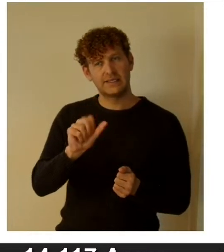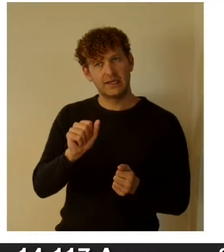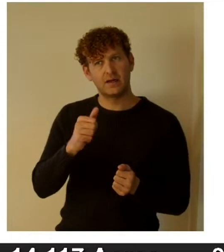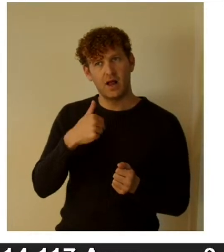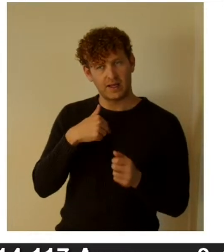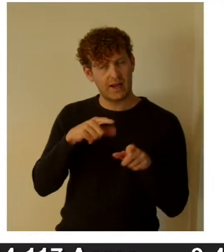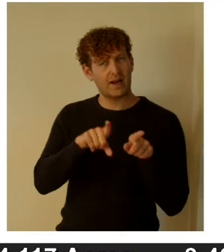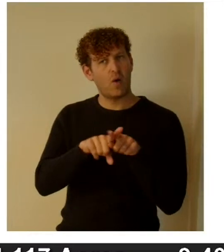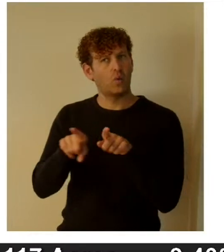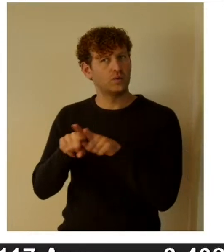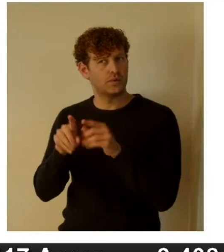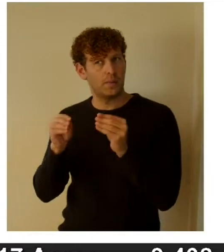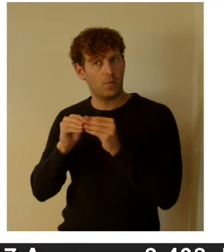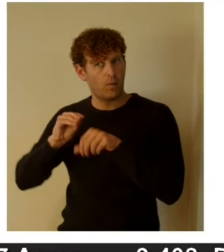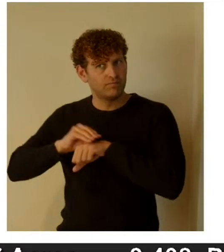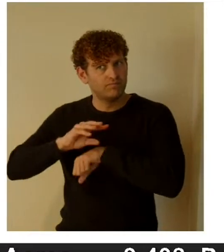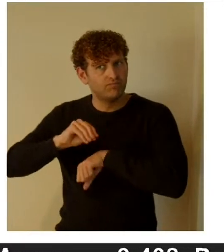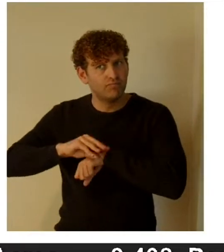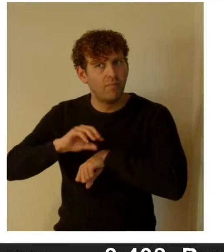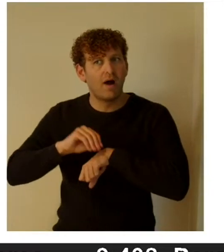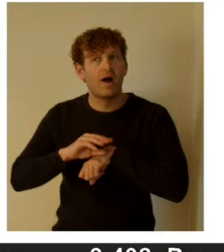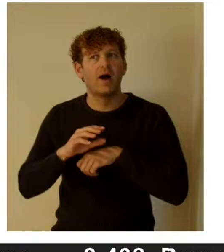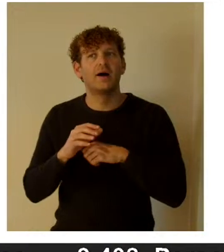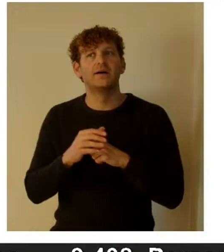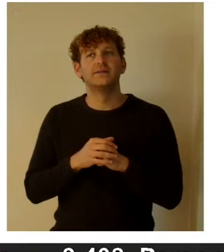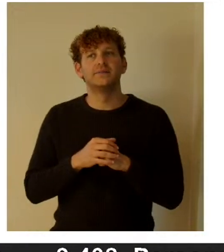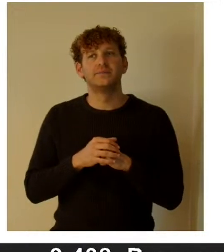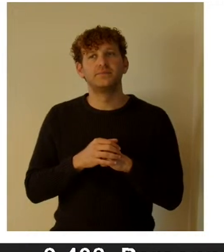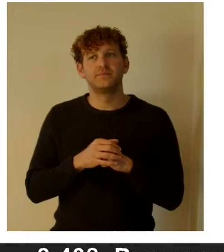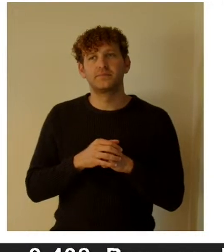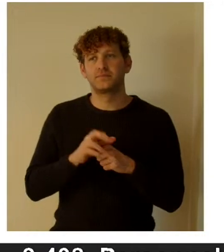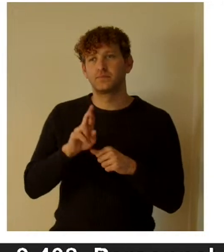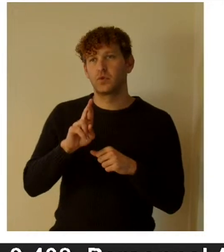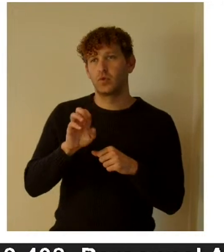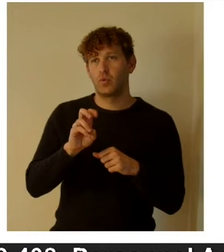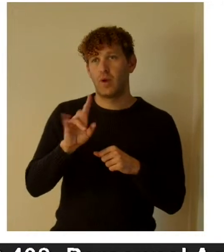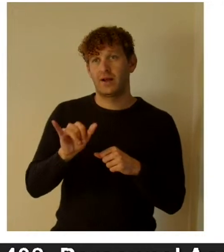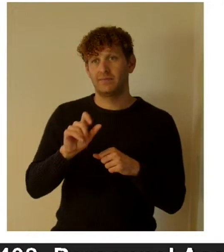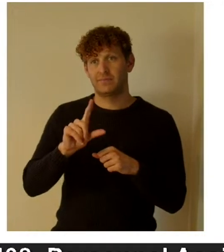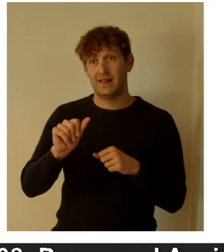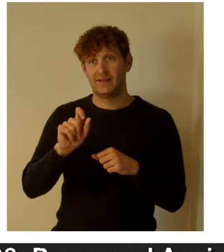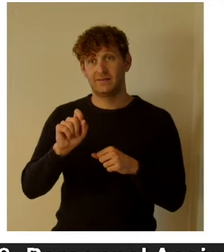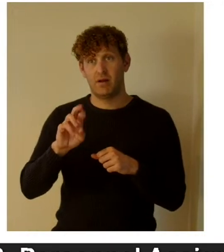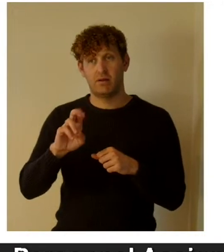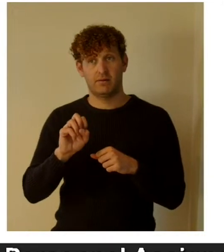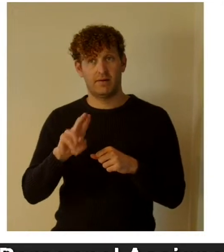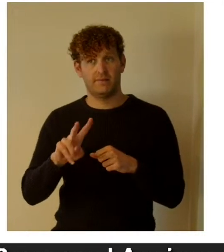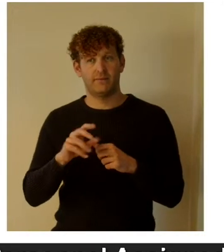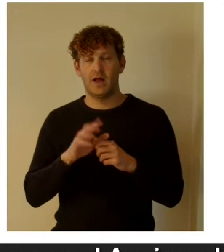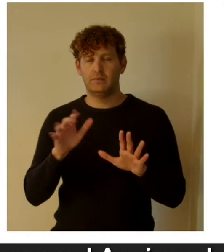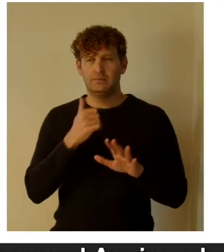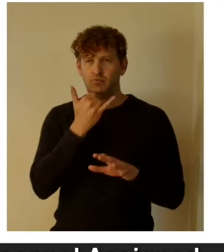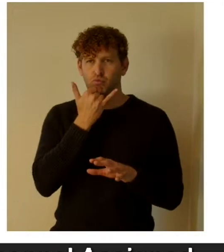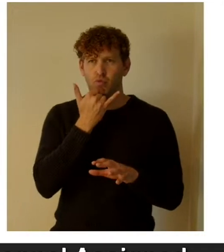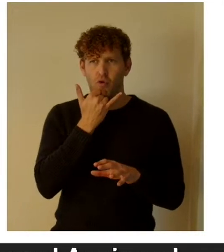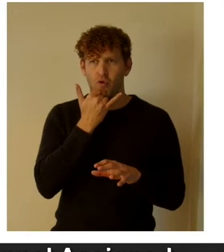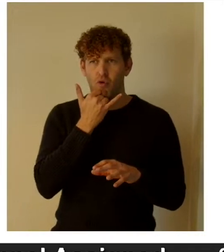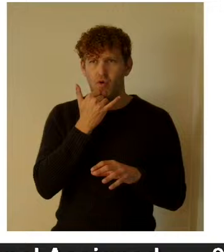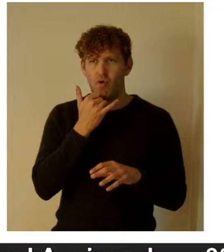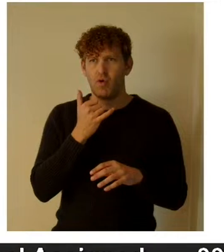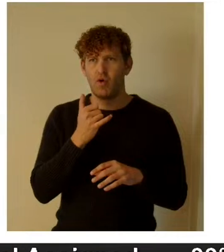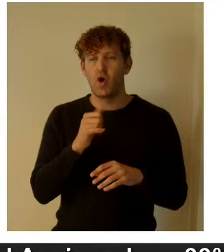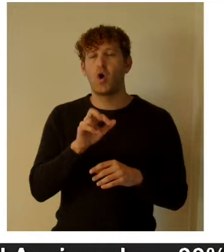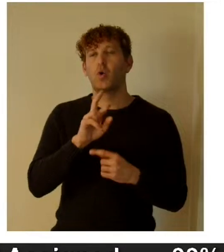stay informed about this at readylacounty.gov. You can stay at recover.com, so more to come on